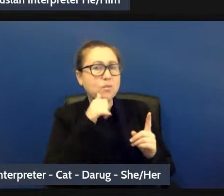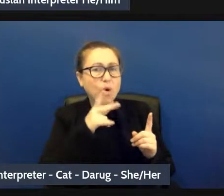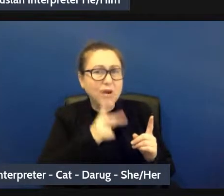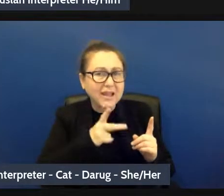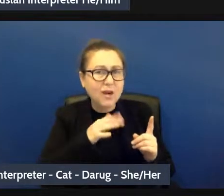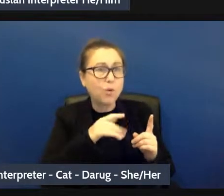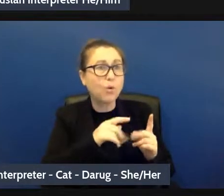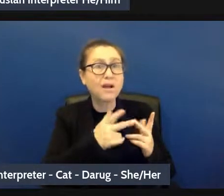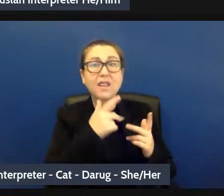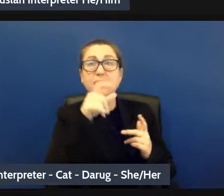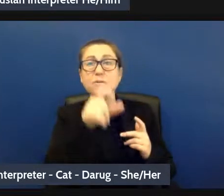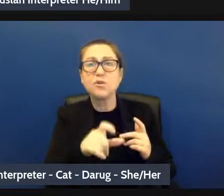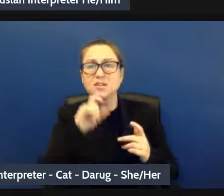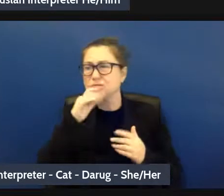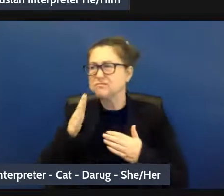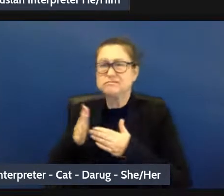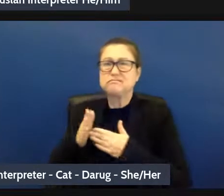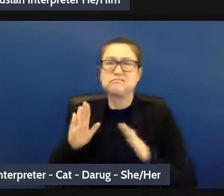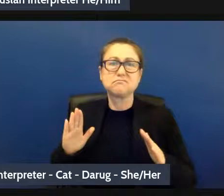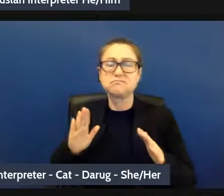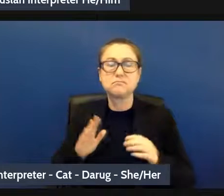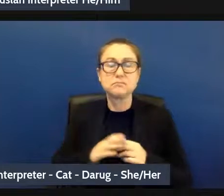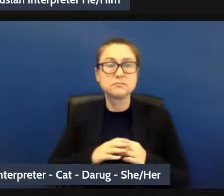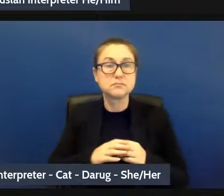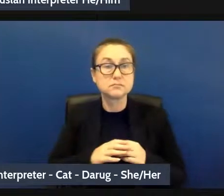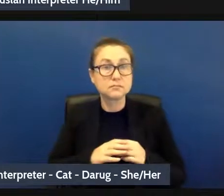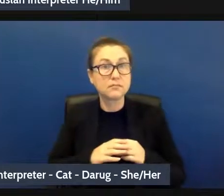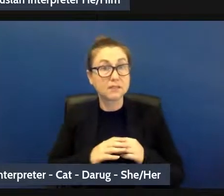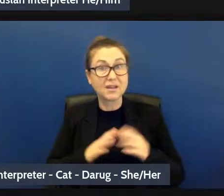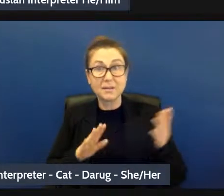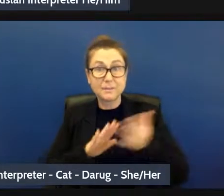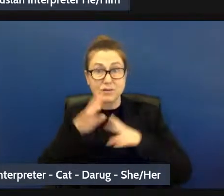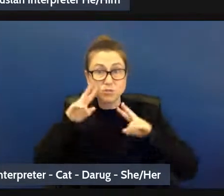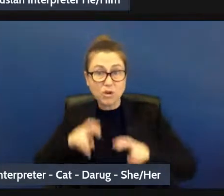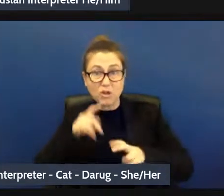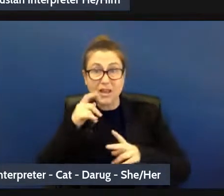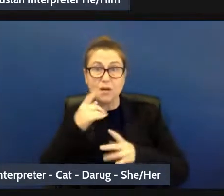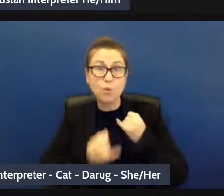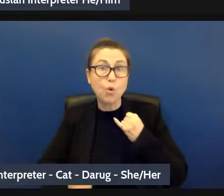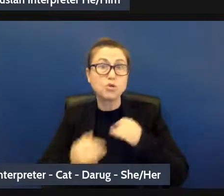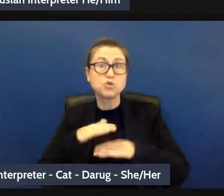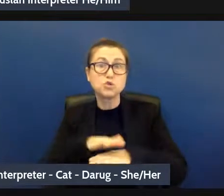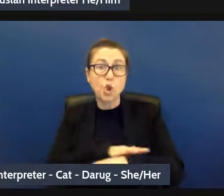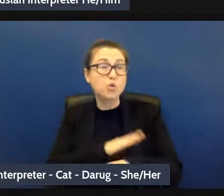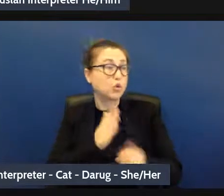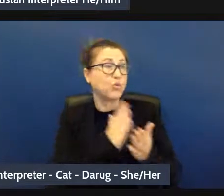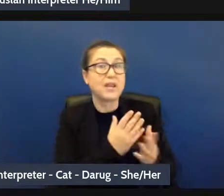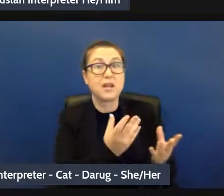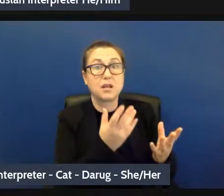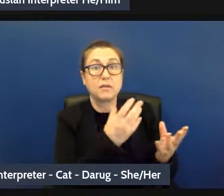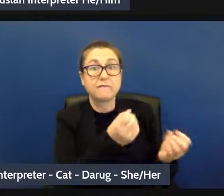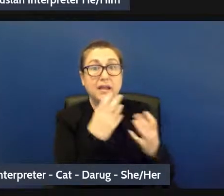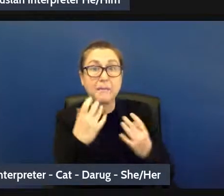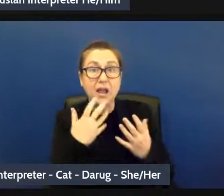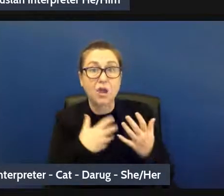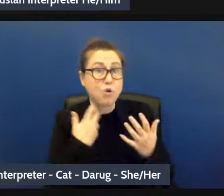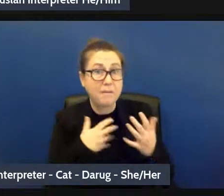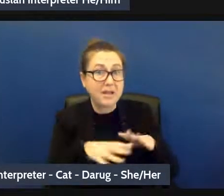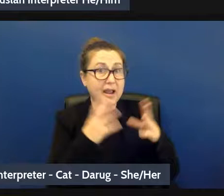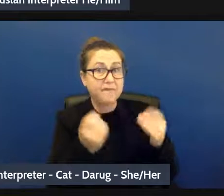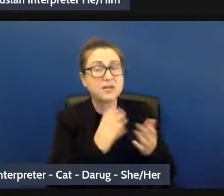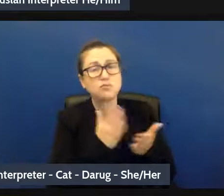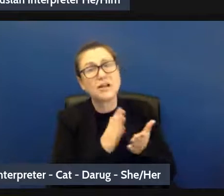and take part in the study. And that's what can slow research down. So we really appreciate all your feedback. Thanks for your work,